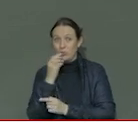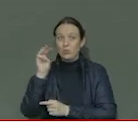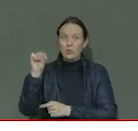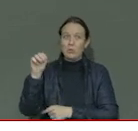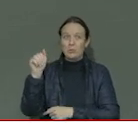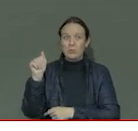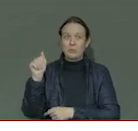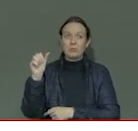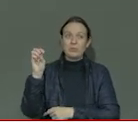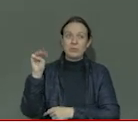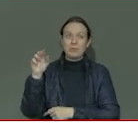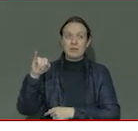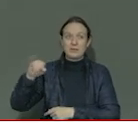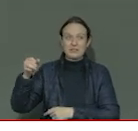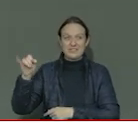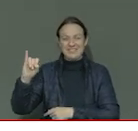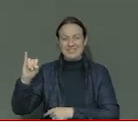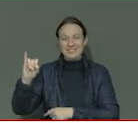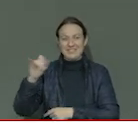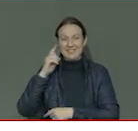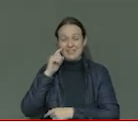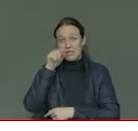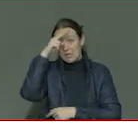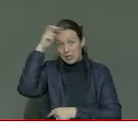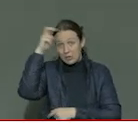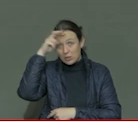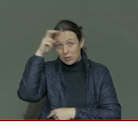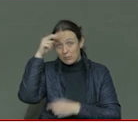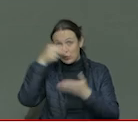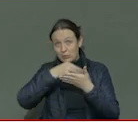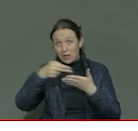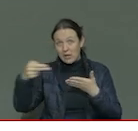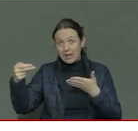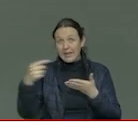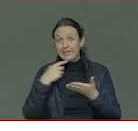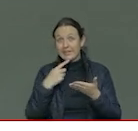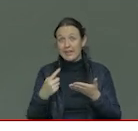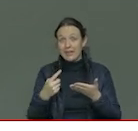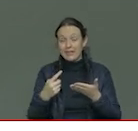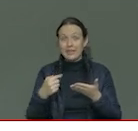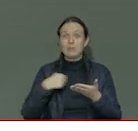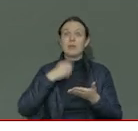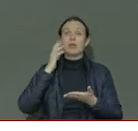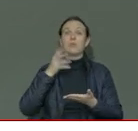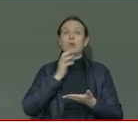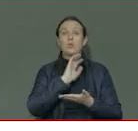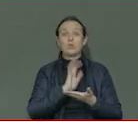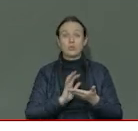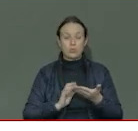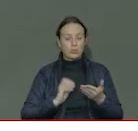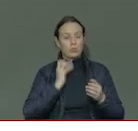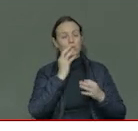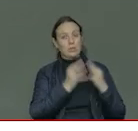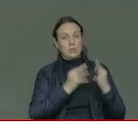please highlight that shaded blue line. Mama G tells him, I will tell you a story that